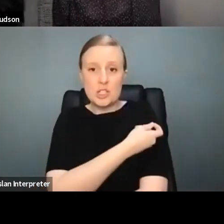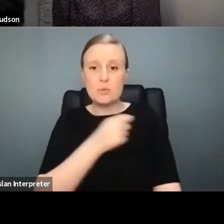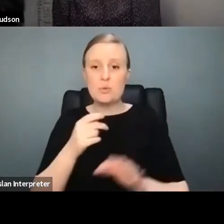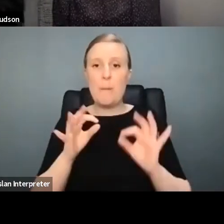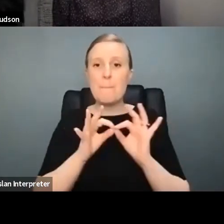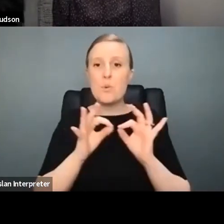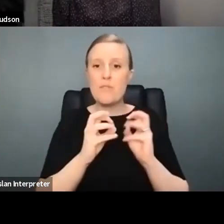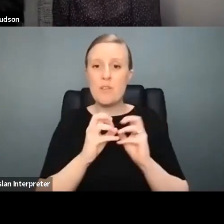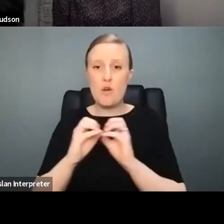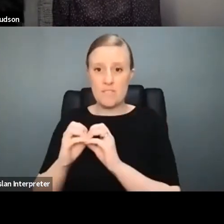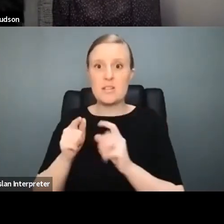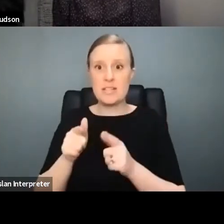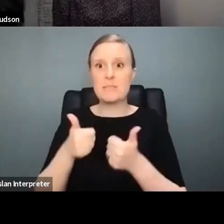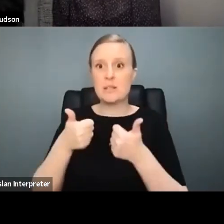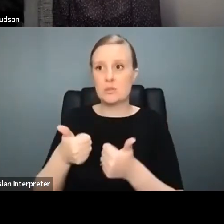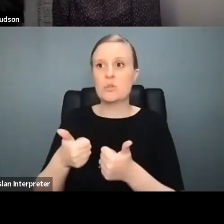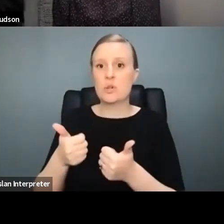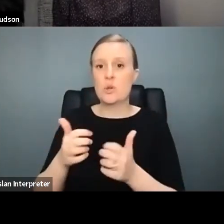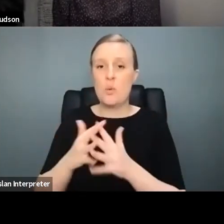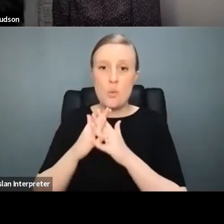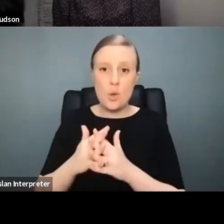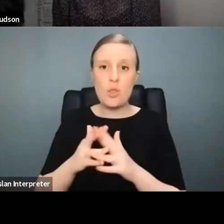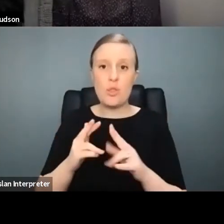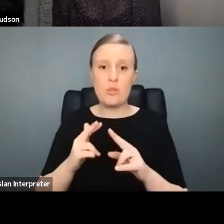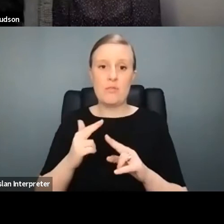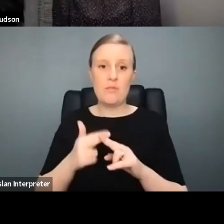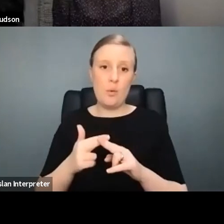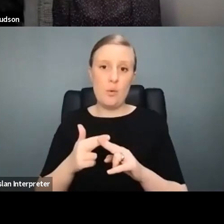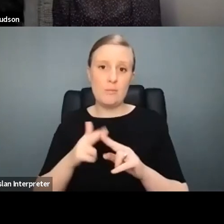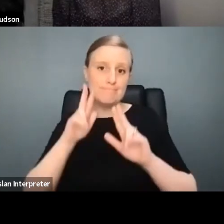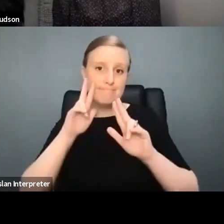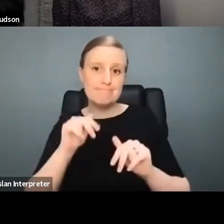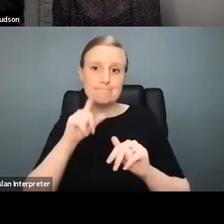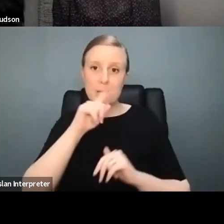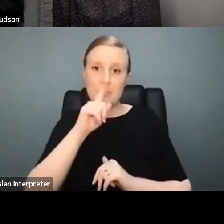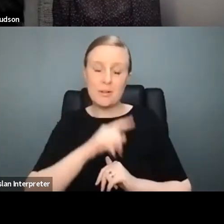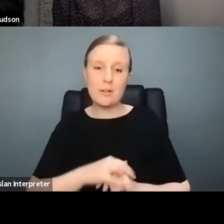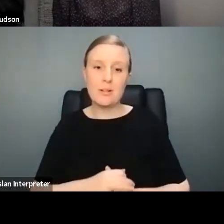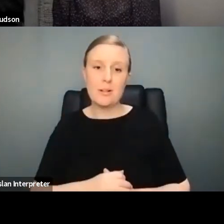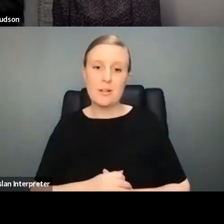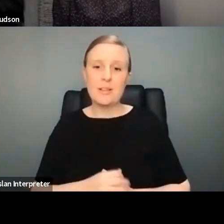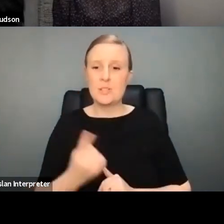services. There was one question that if we had more time, I would have loved to have just wrapped up with it, which was about,